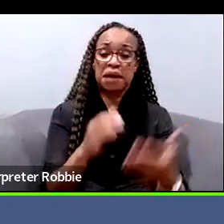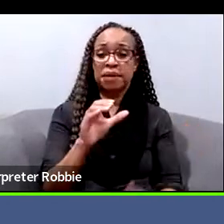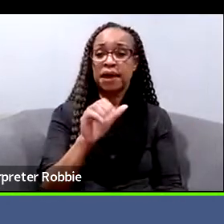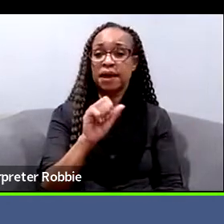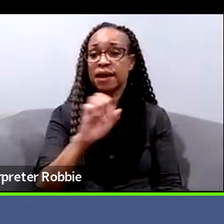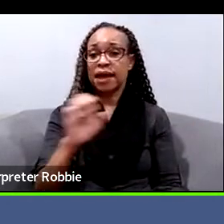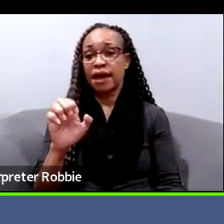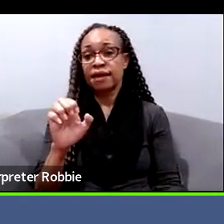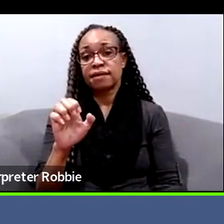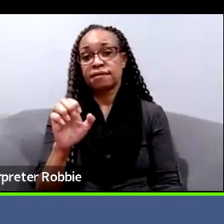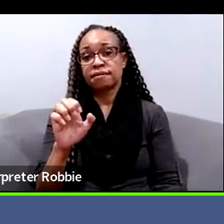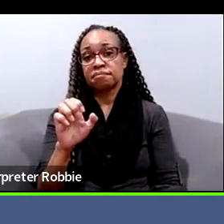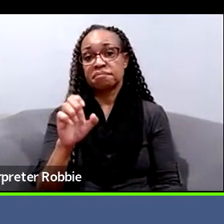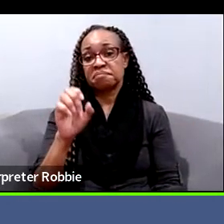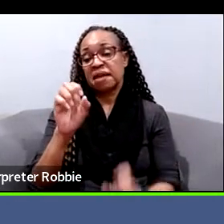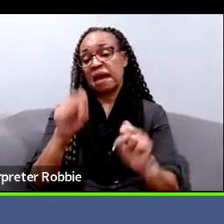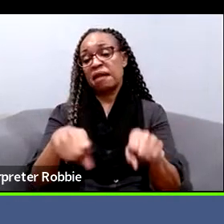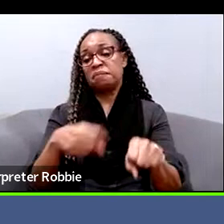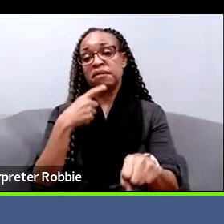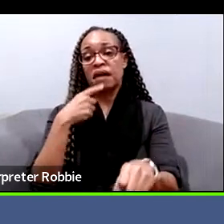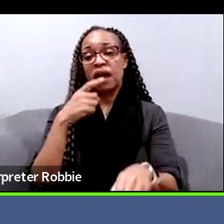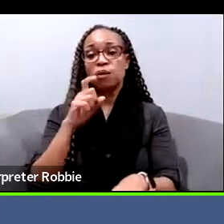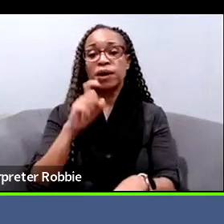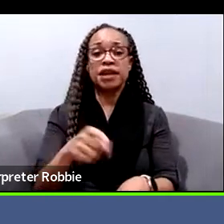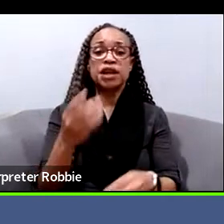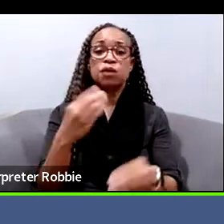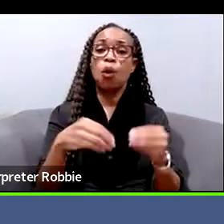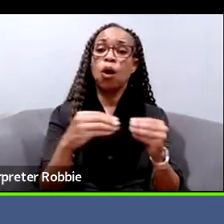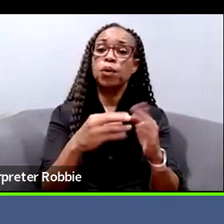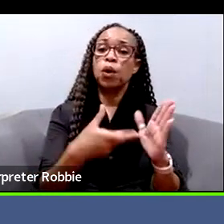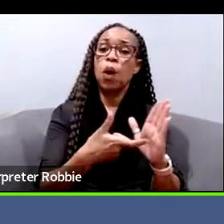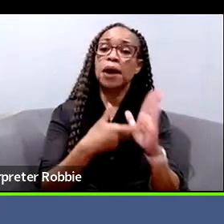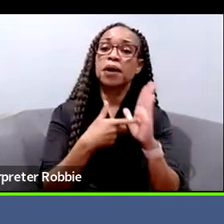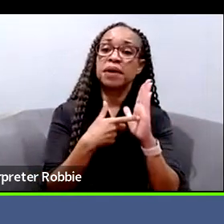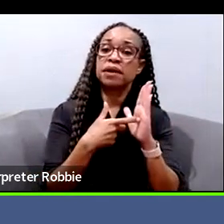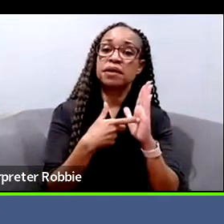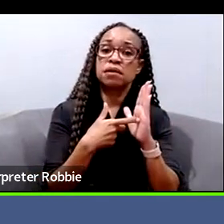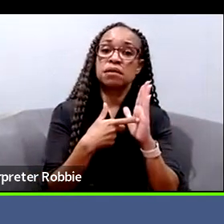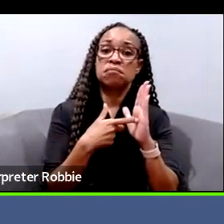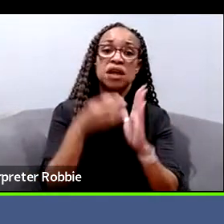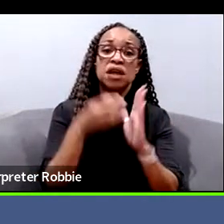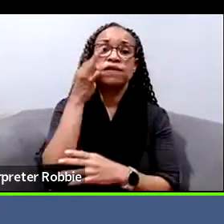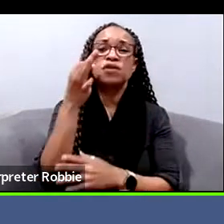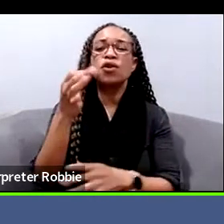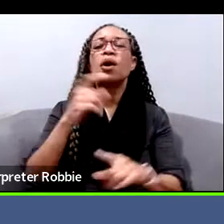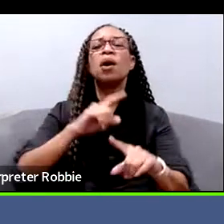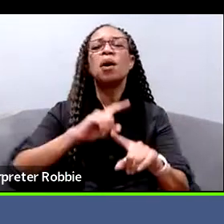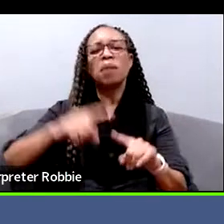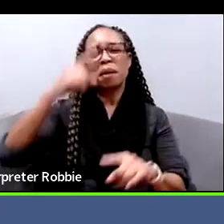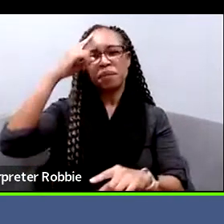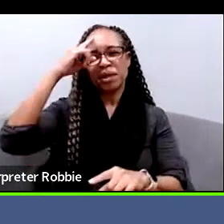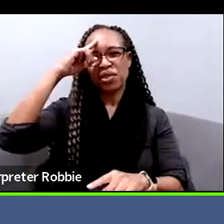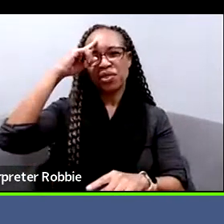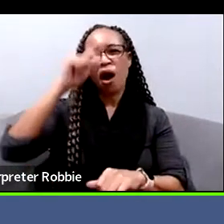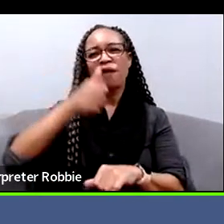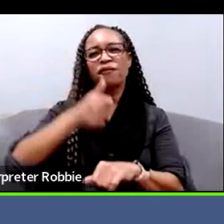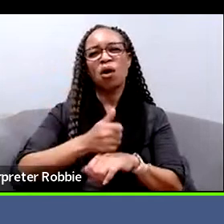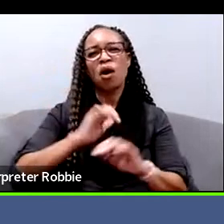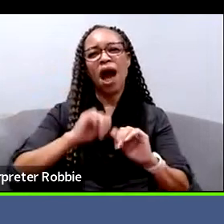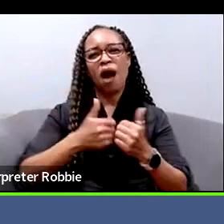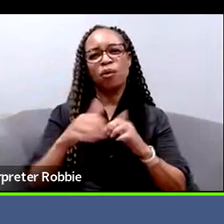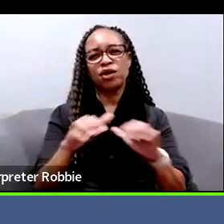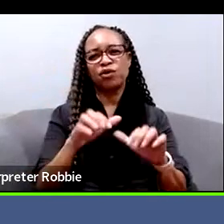broader requirements at some point, but we are going to be very thoughtful about when and how we would do something like